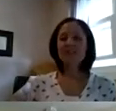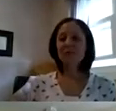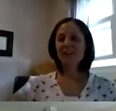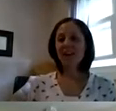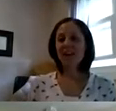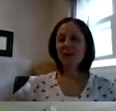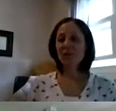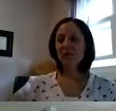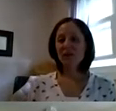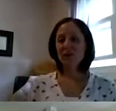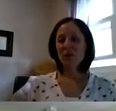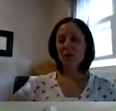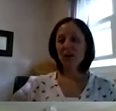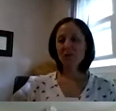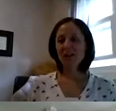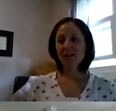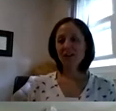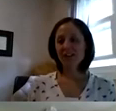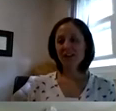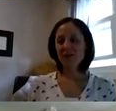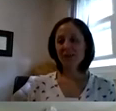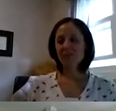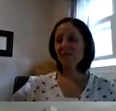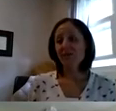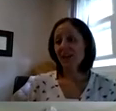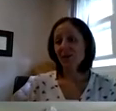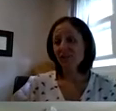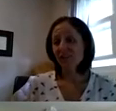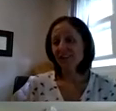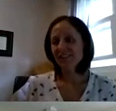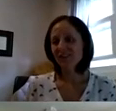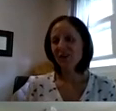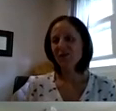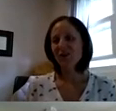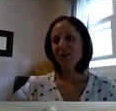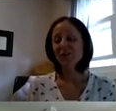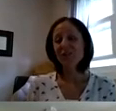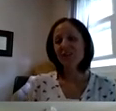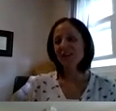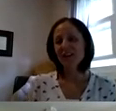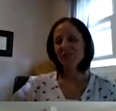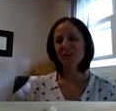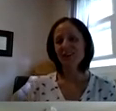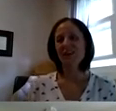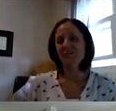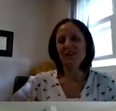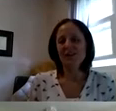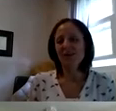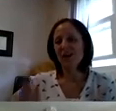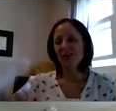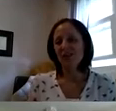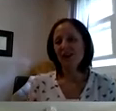I just want to say it must be a good program when it generates that many questions. So we're so excited for the